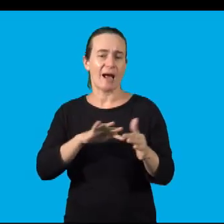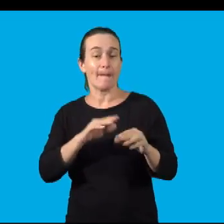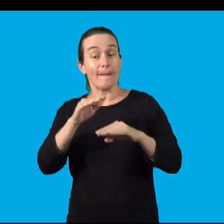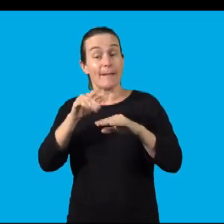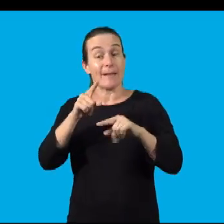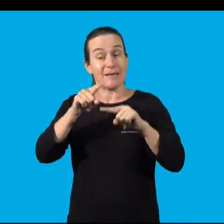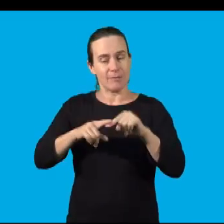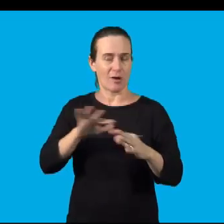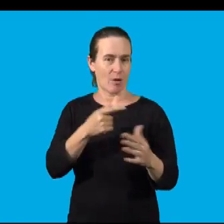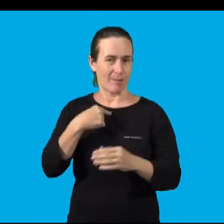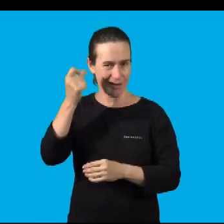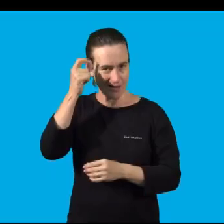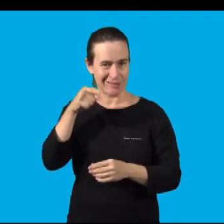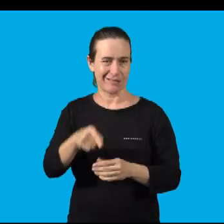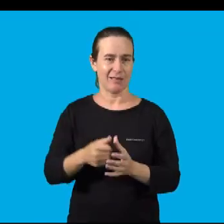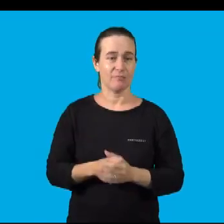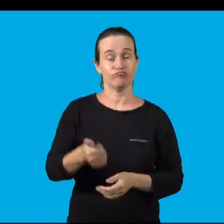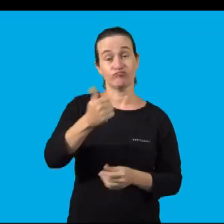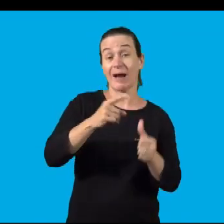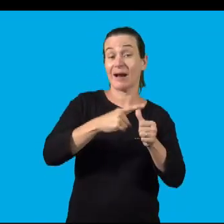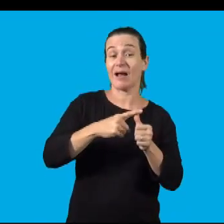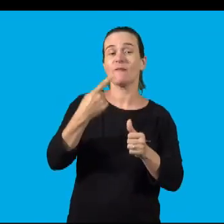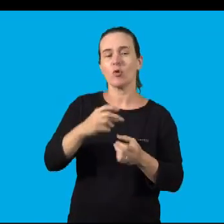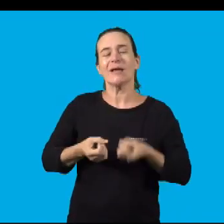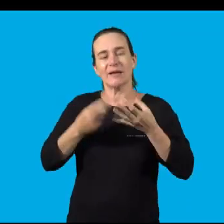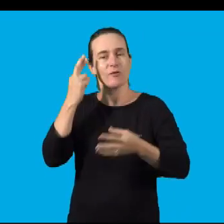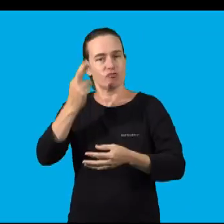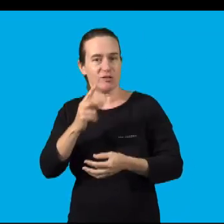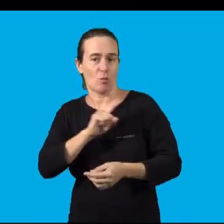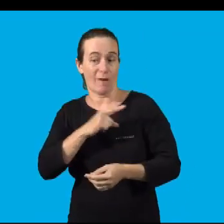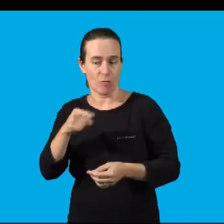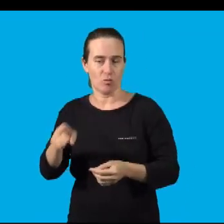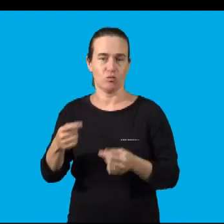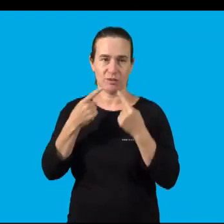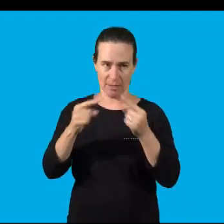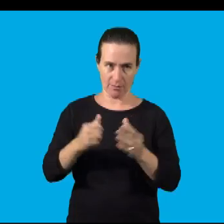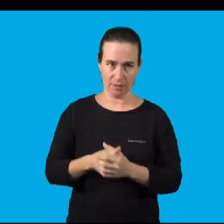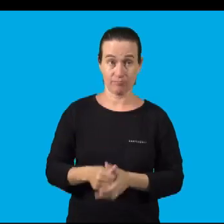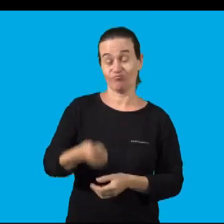understanding of the play. Account for, to give a reason for the statement in the question.